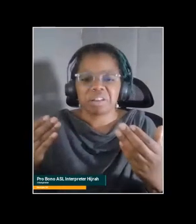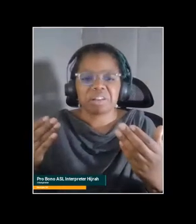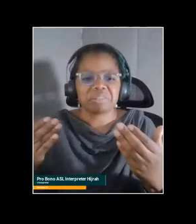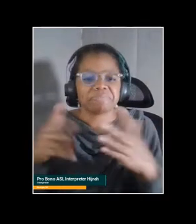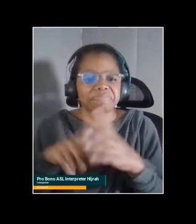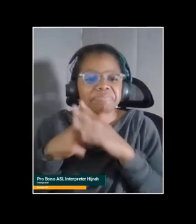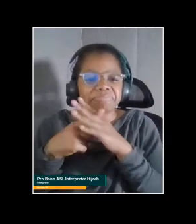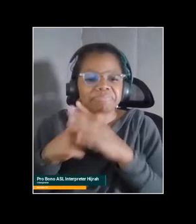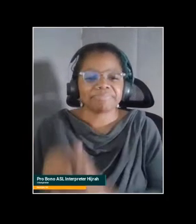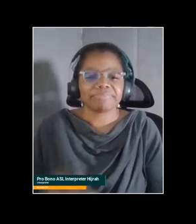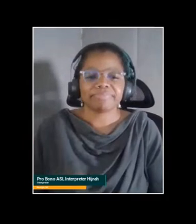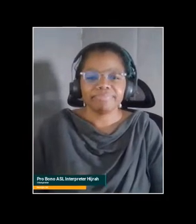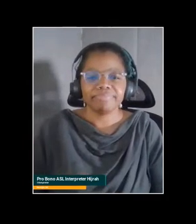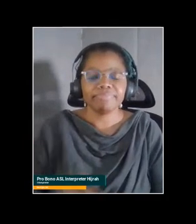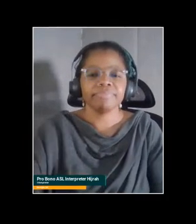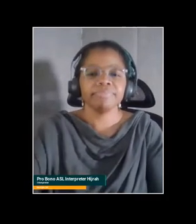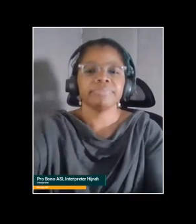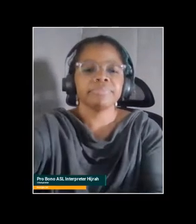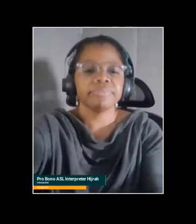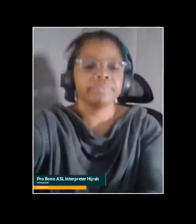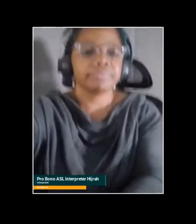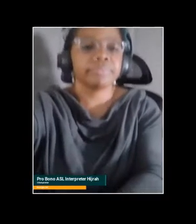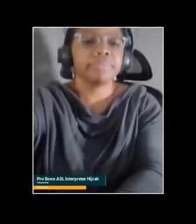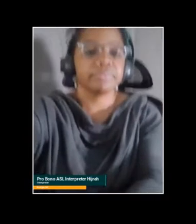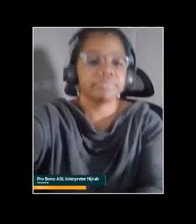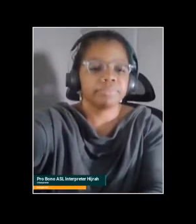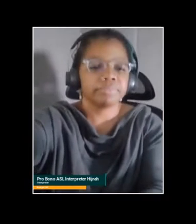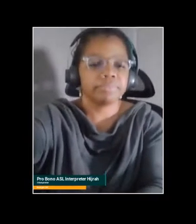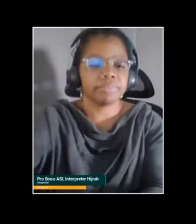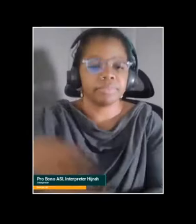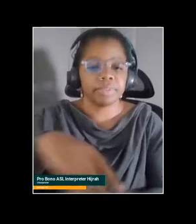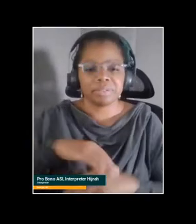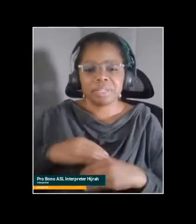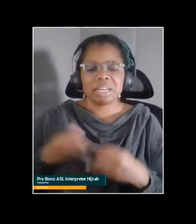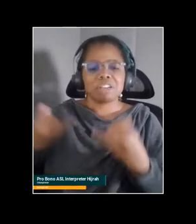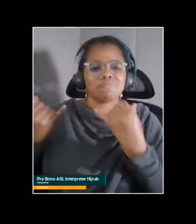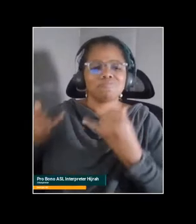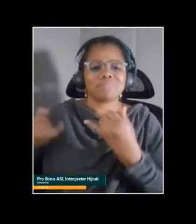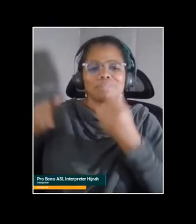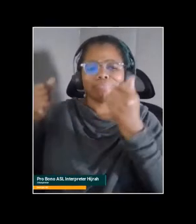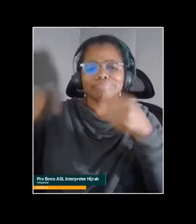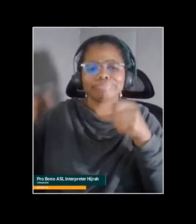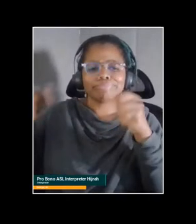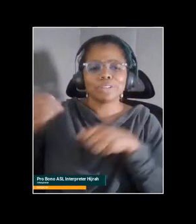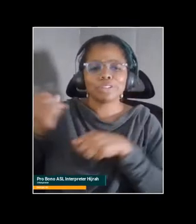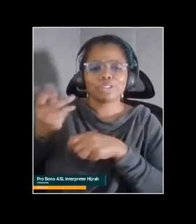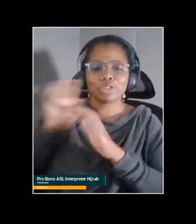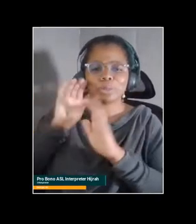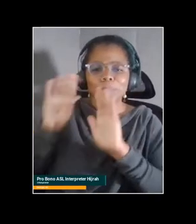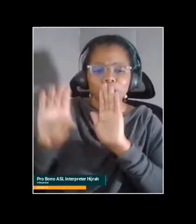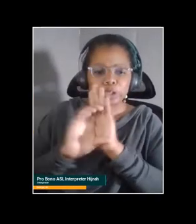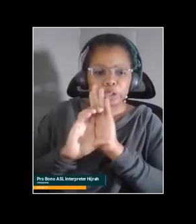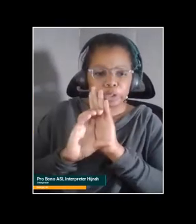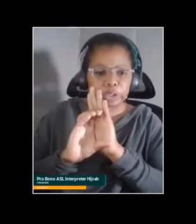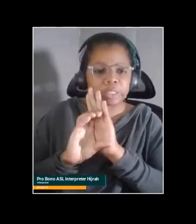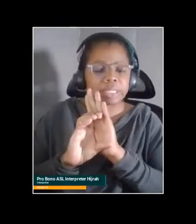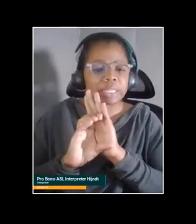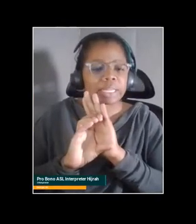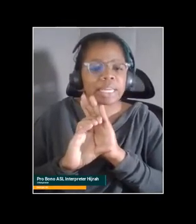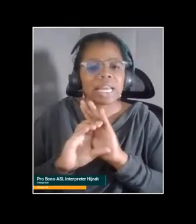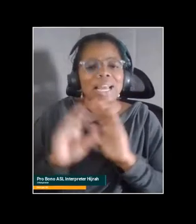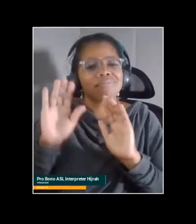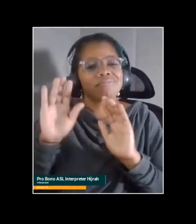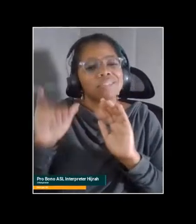in. All right, so I put up a few pictures here that kind